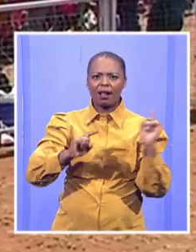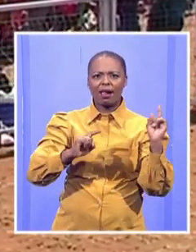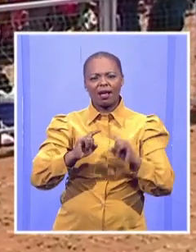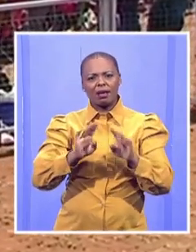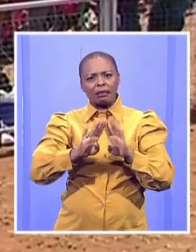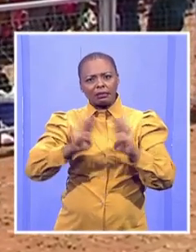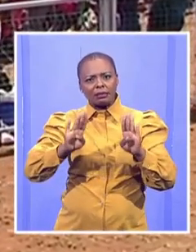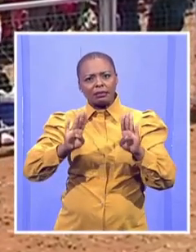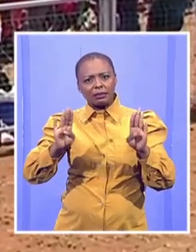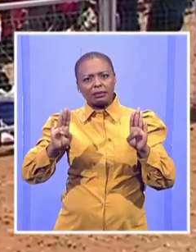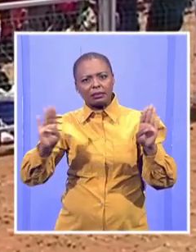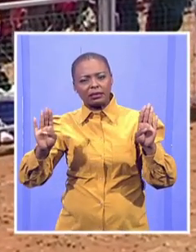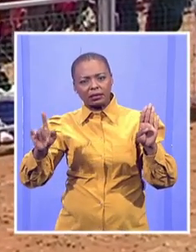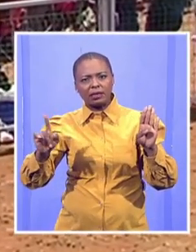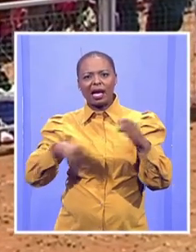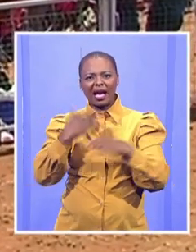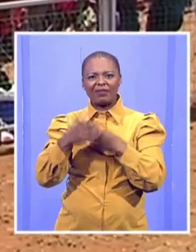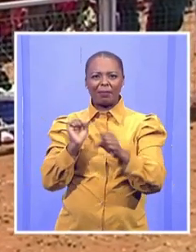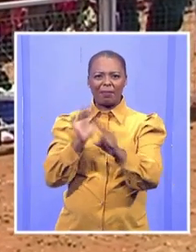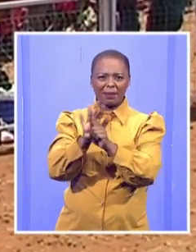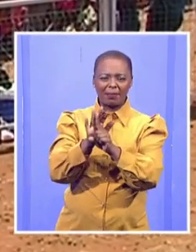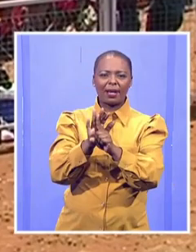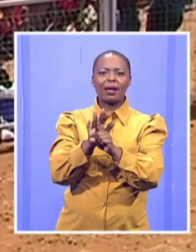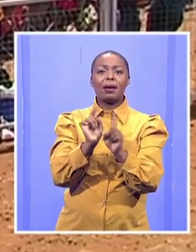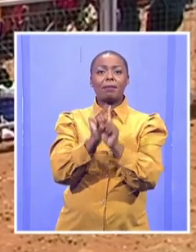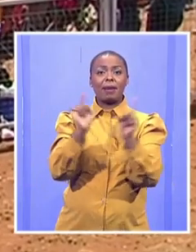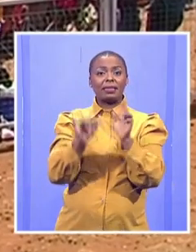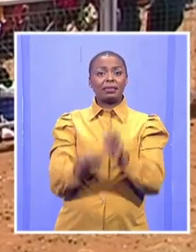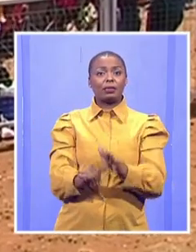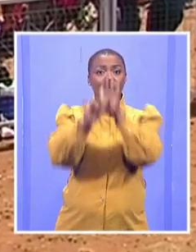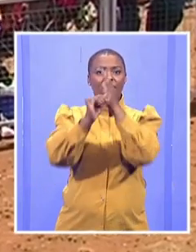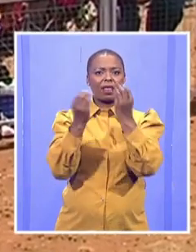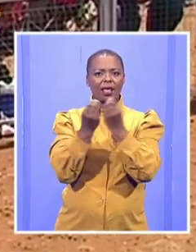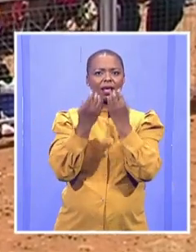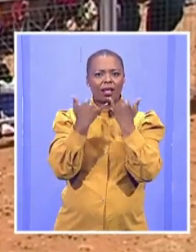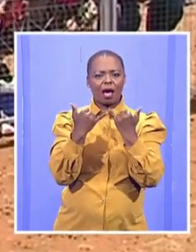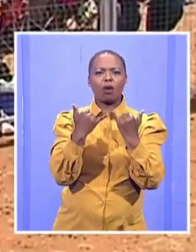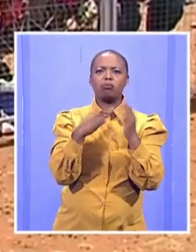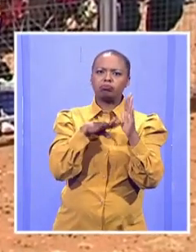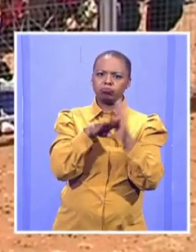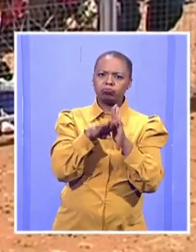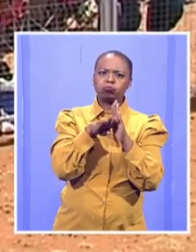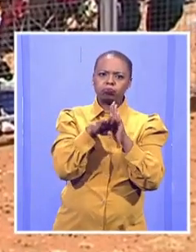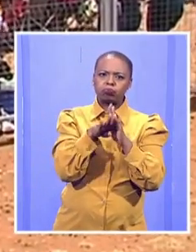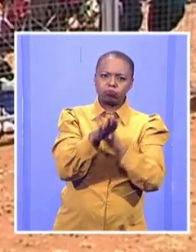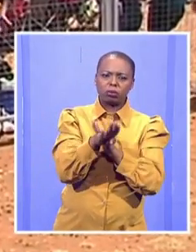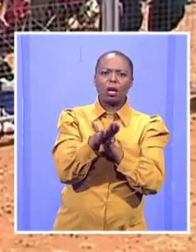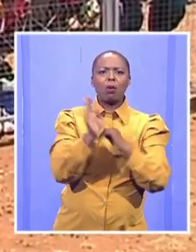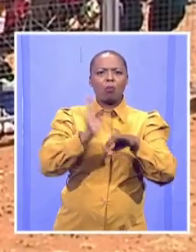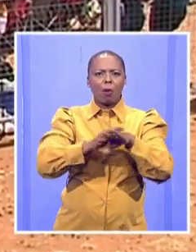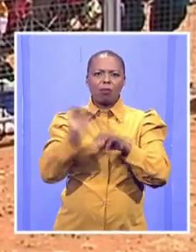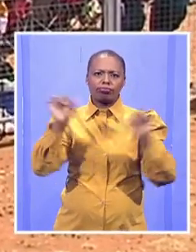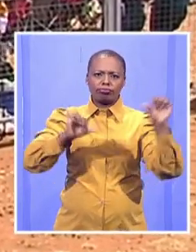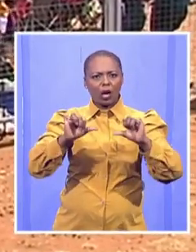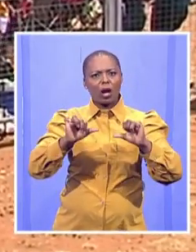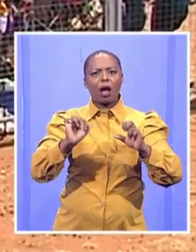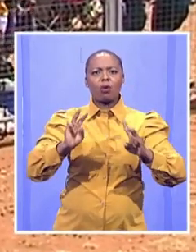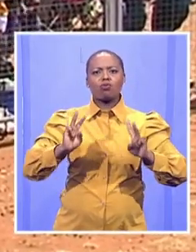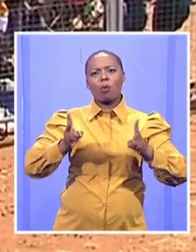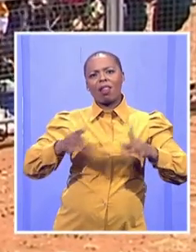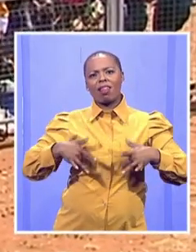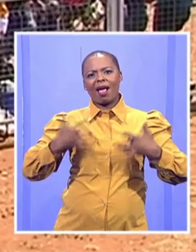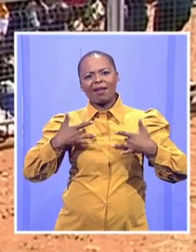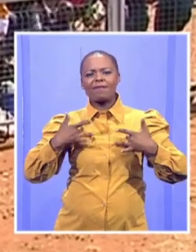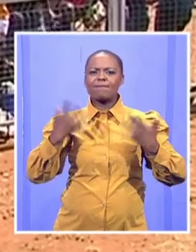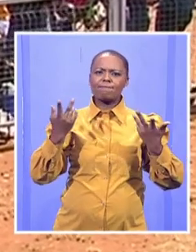pandemic. But it is a very important sign that the industry is recovering. People are trying to get back to normal, get back to